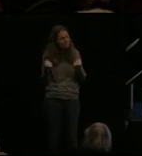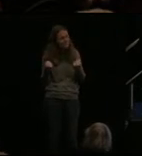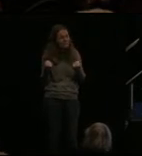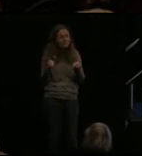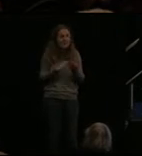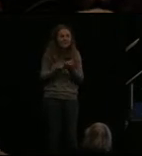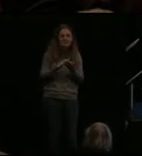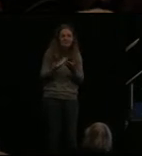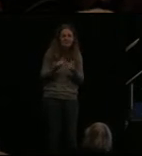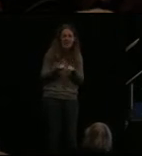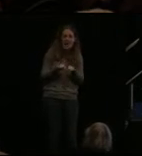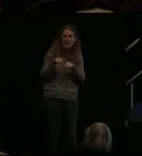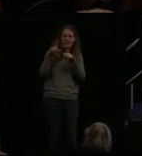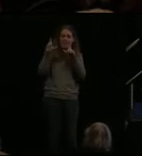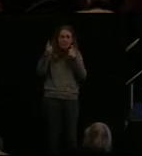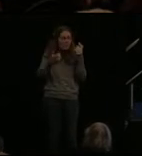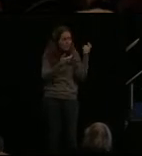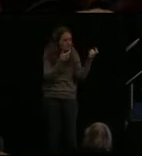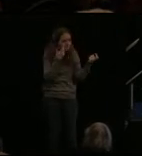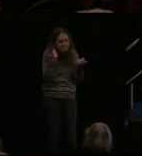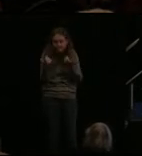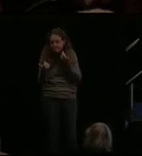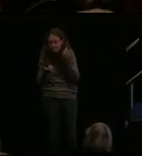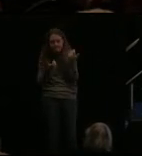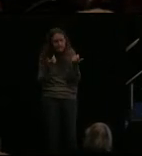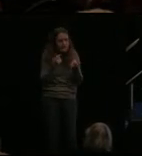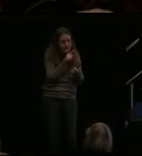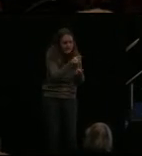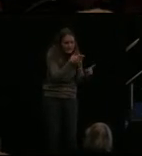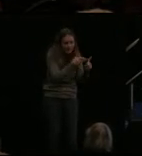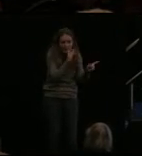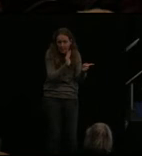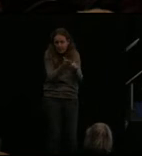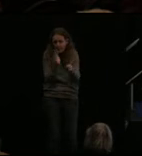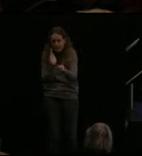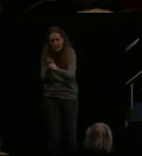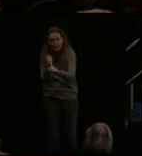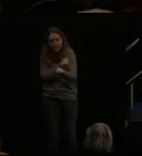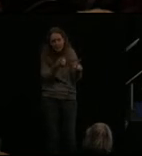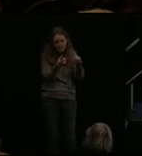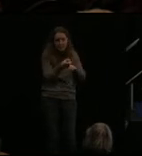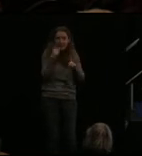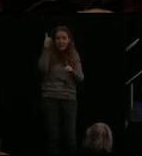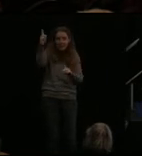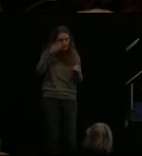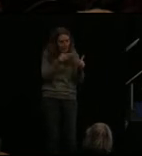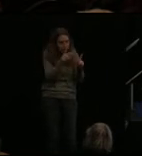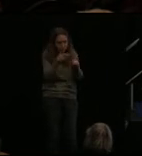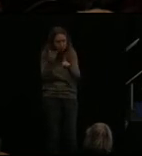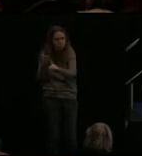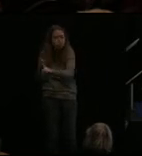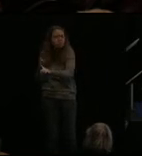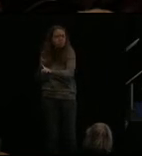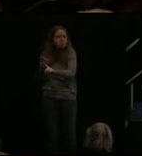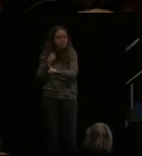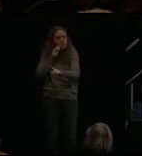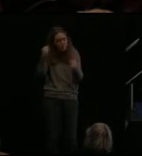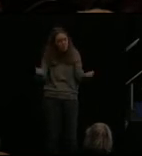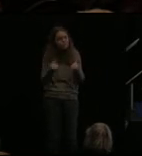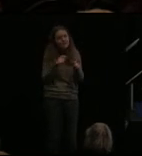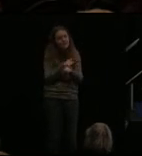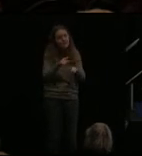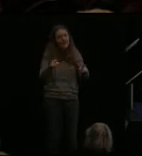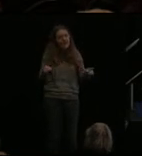Lord is seeking, ranging, searching, looking for those people he can find committed to him. And he will